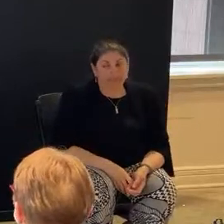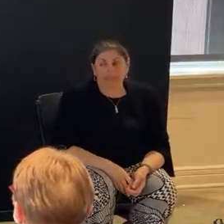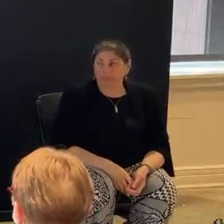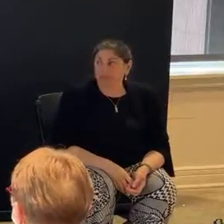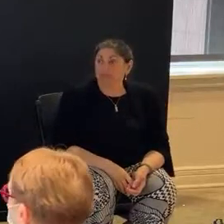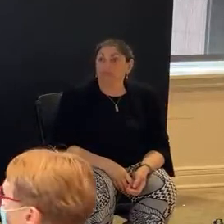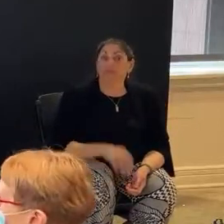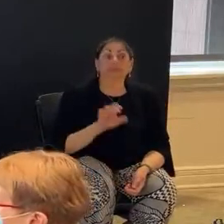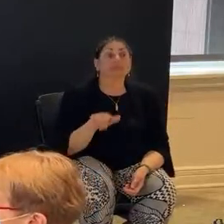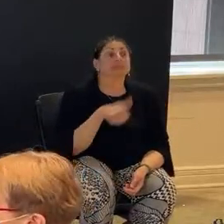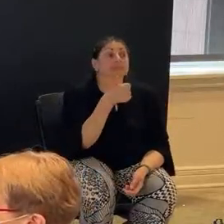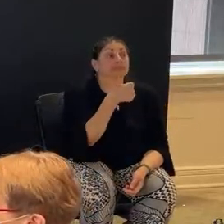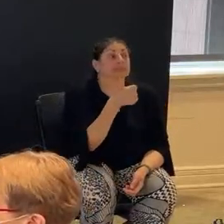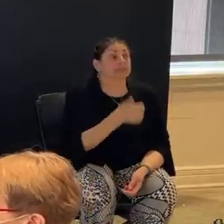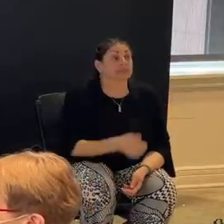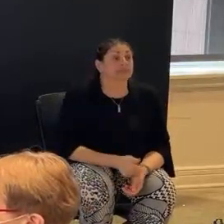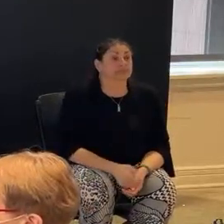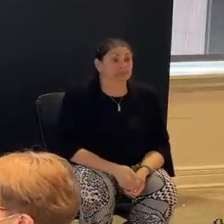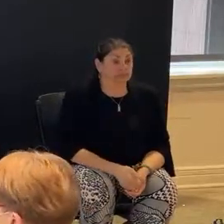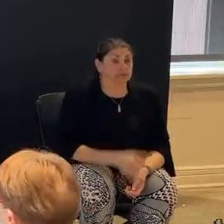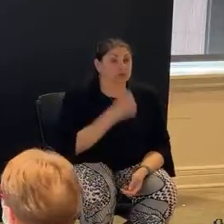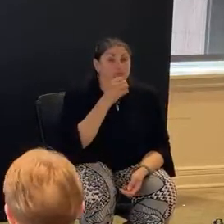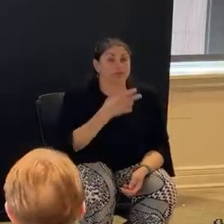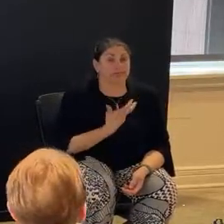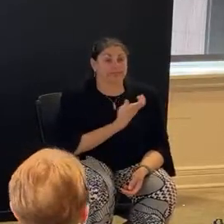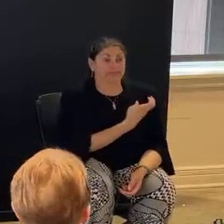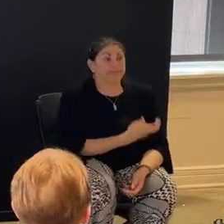Other questions? Oh,